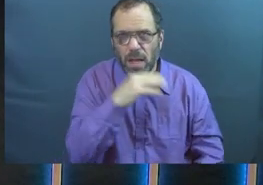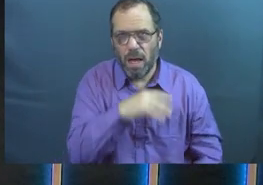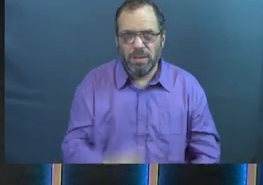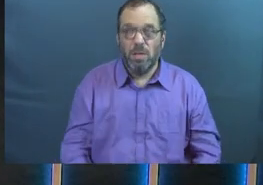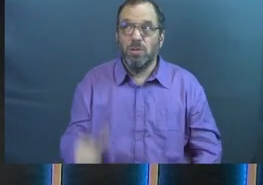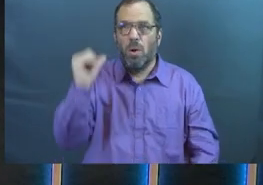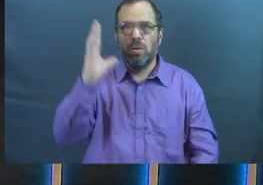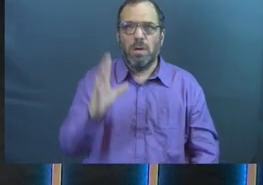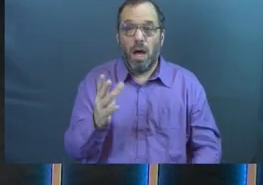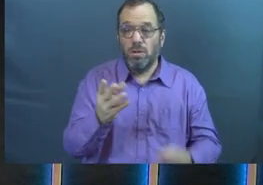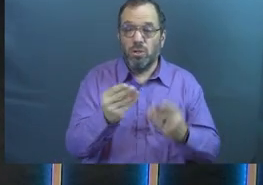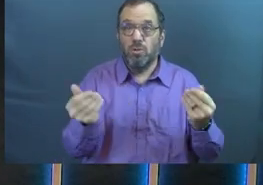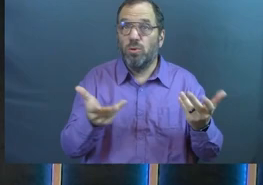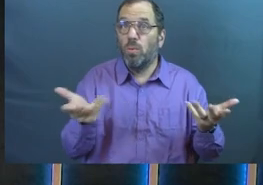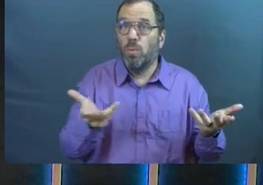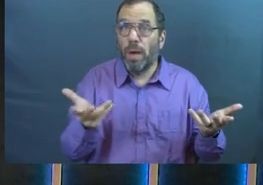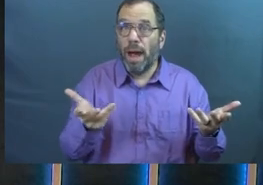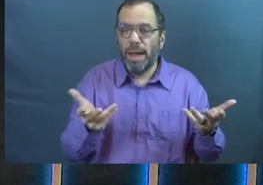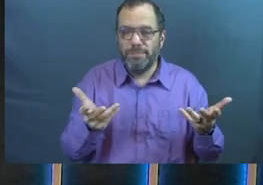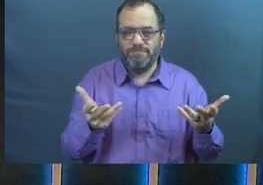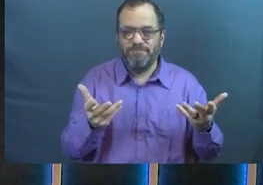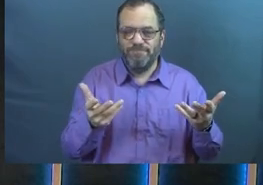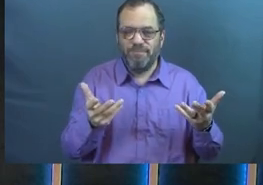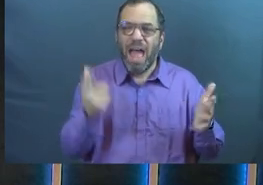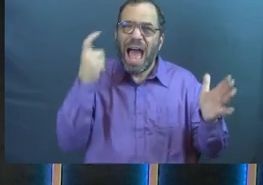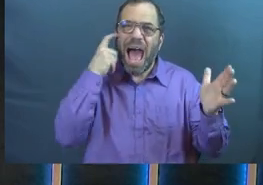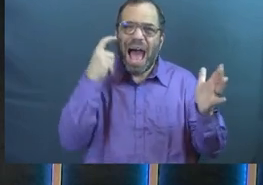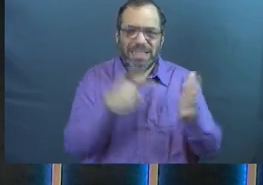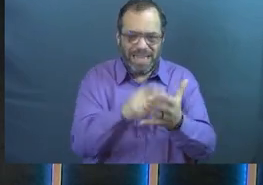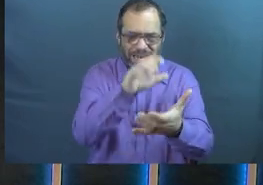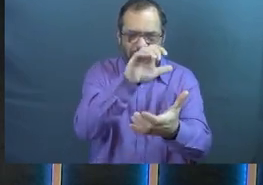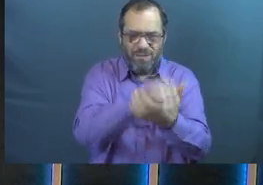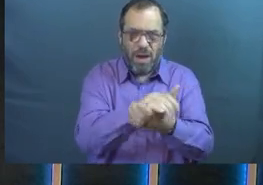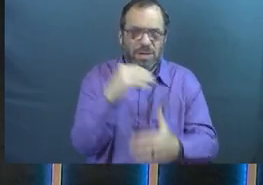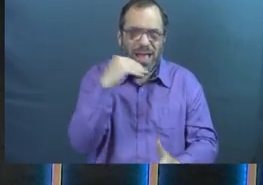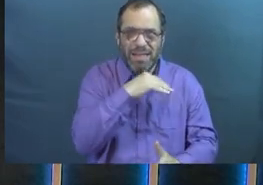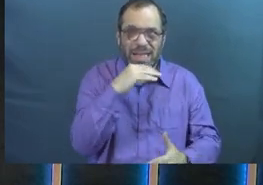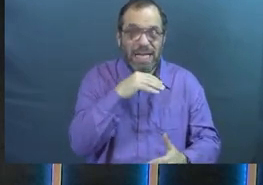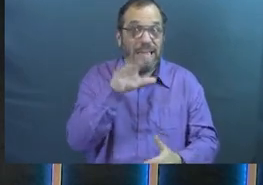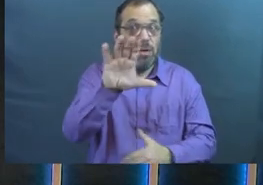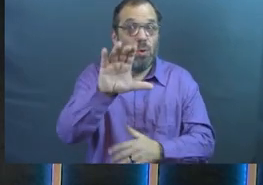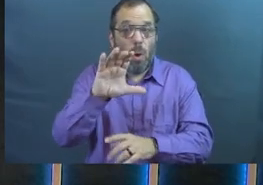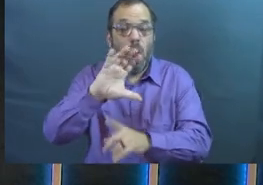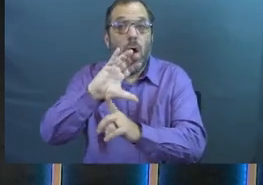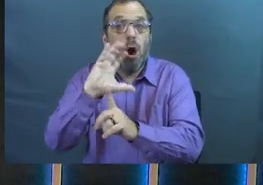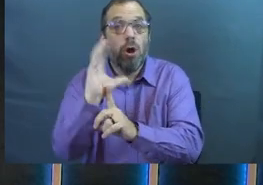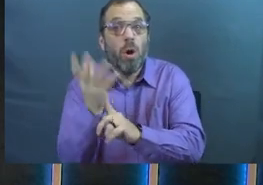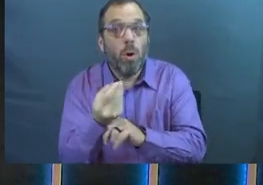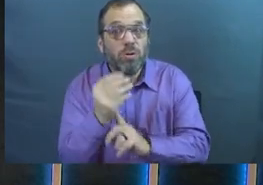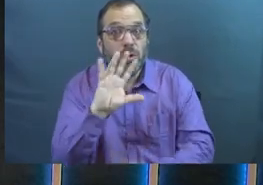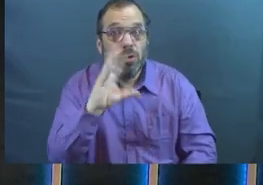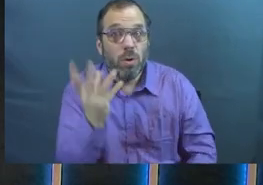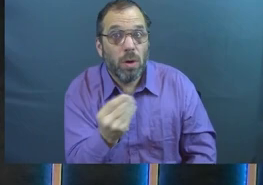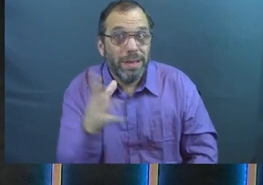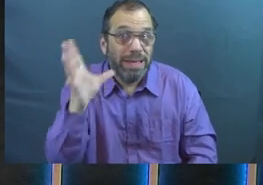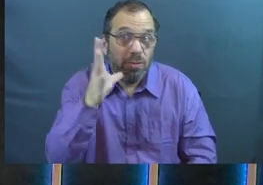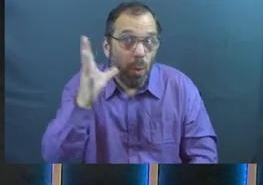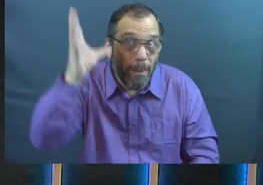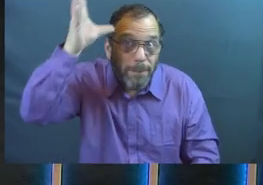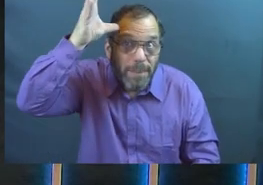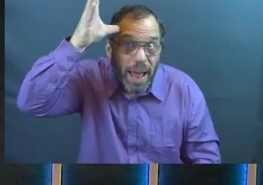So God's solution is identify the marriage lies that your culture, even your